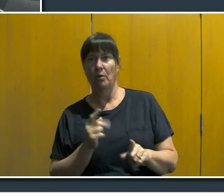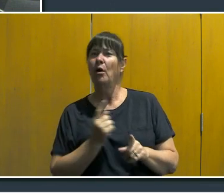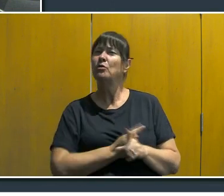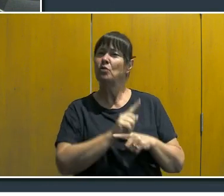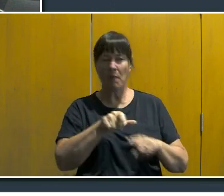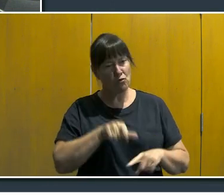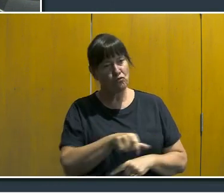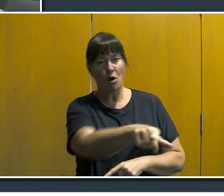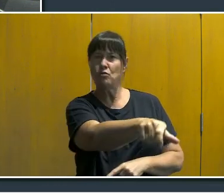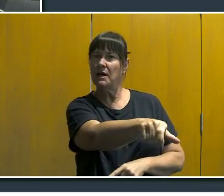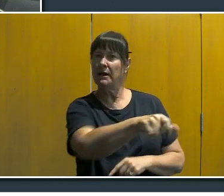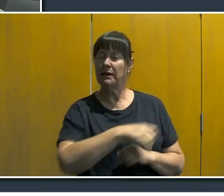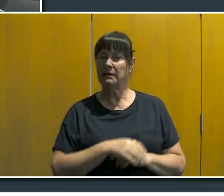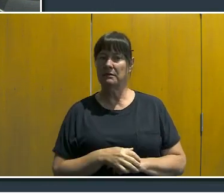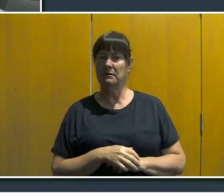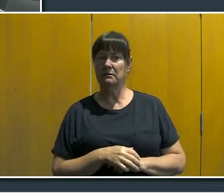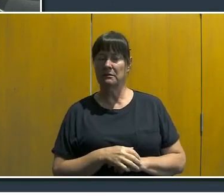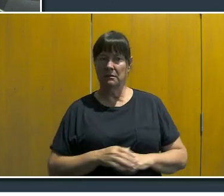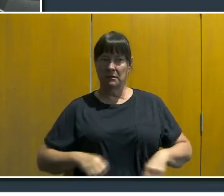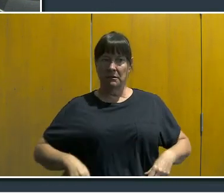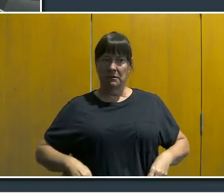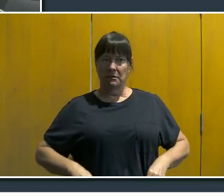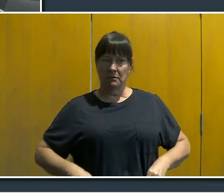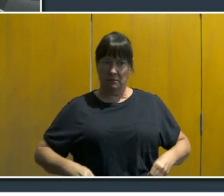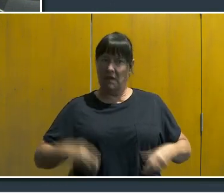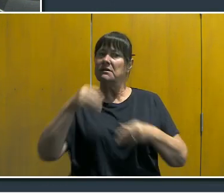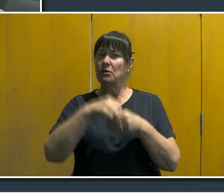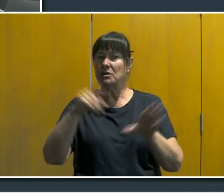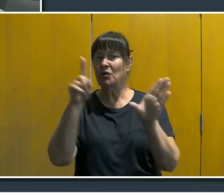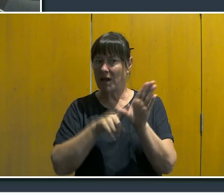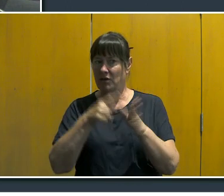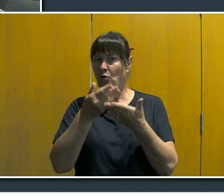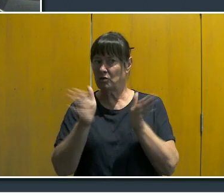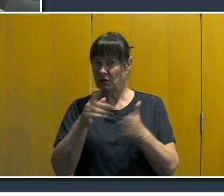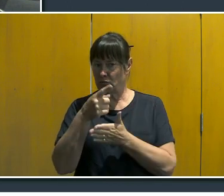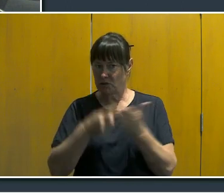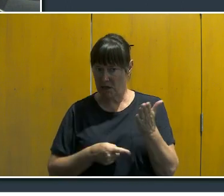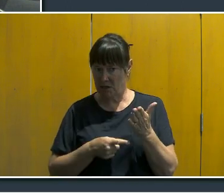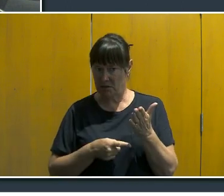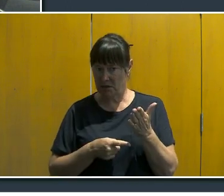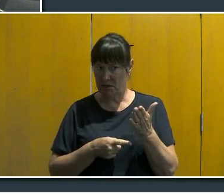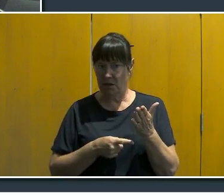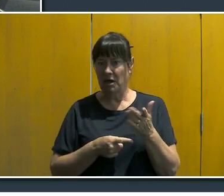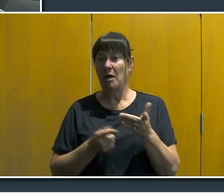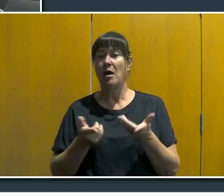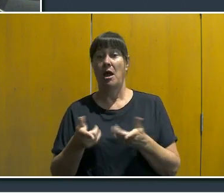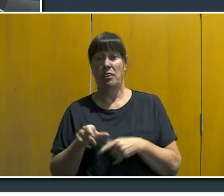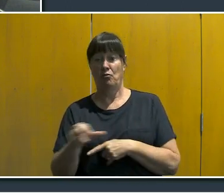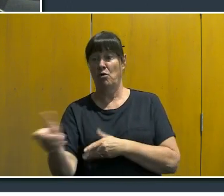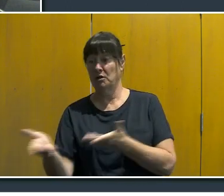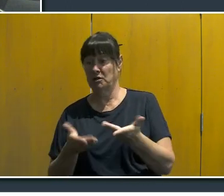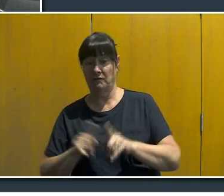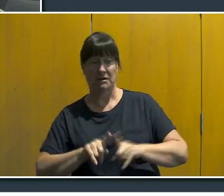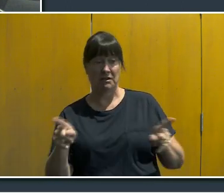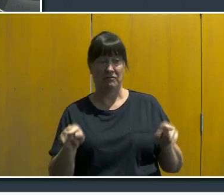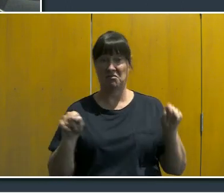is, I suppose, a key component of that annual general charge, and that the roading service is different in town to what it is